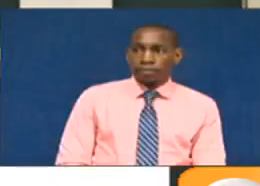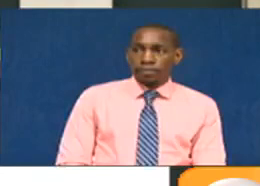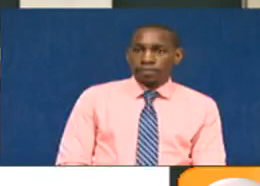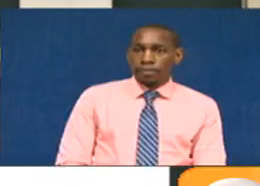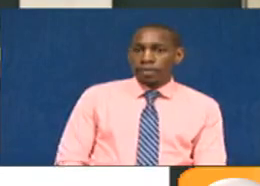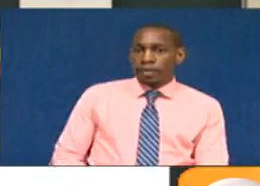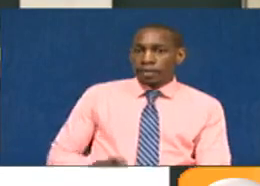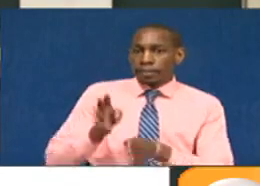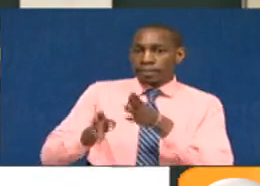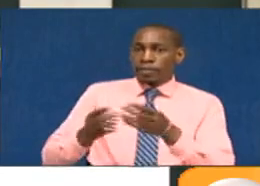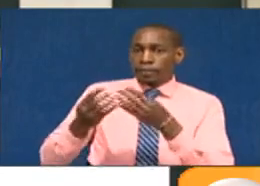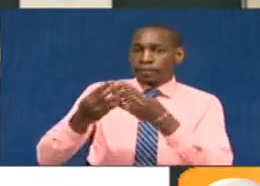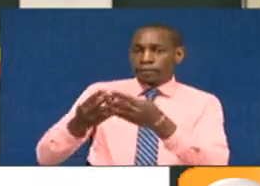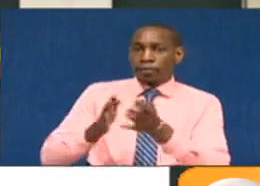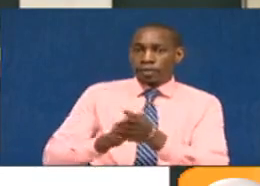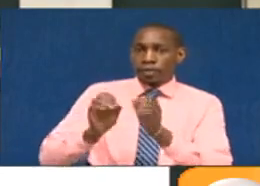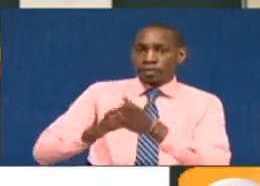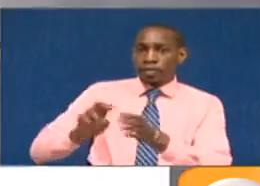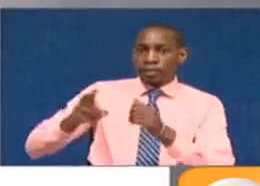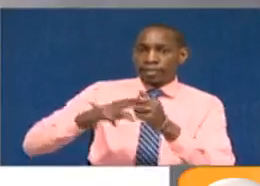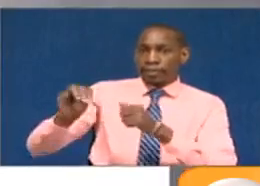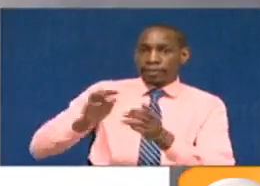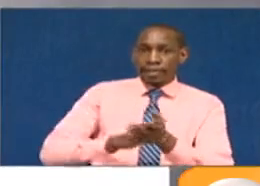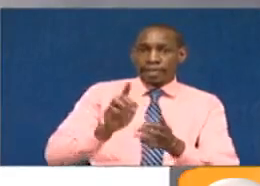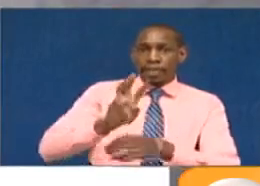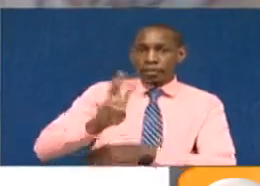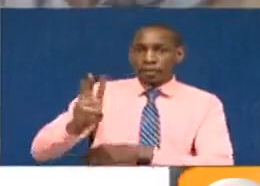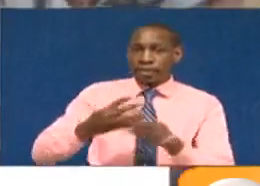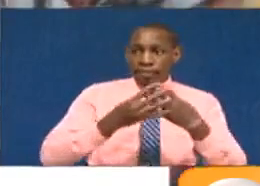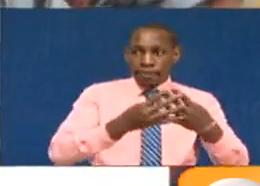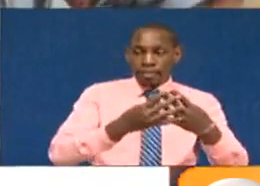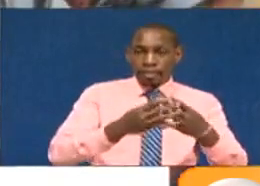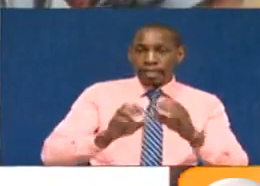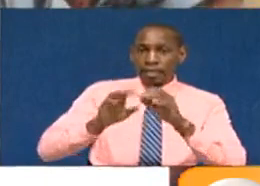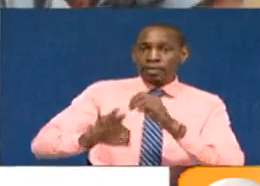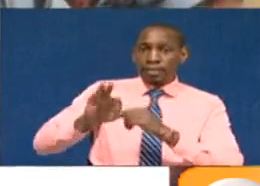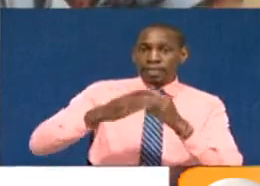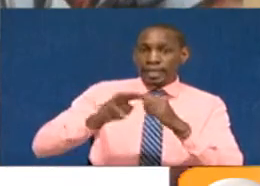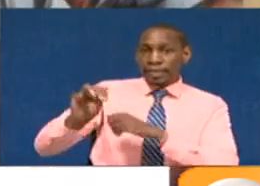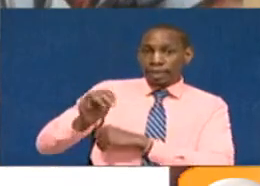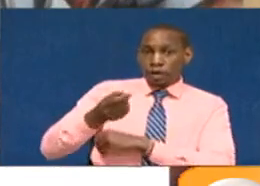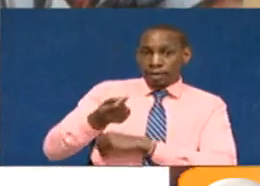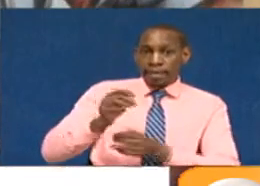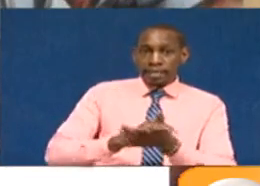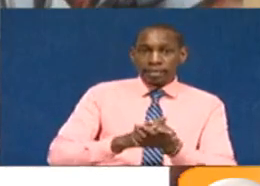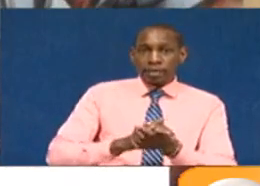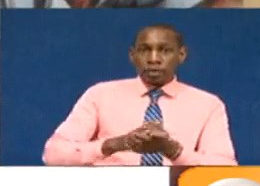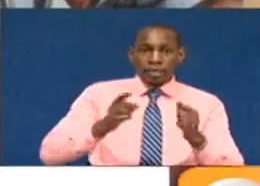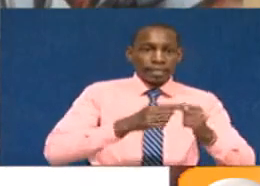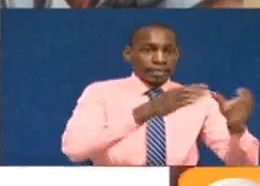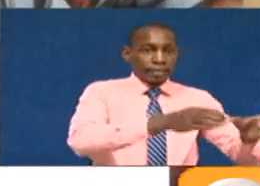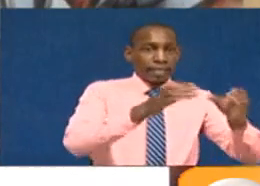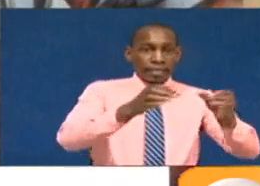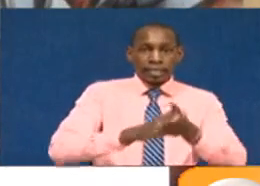Kamiti Medium Prison lost 27 million shillings, while Nairobi West Prison lost 39 million shillings to six of the